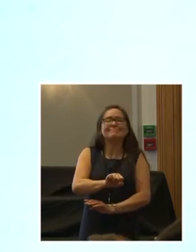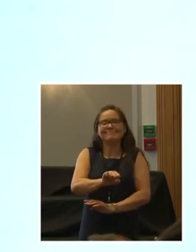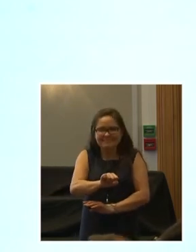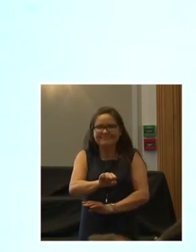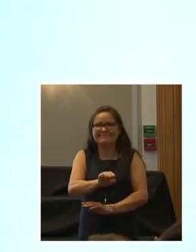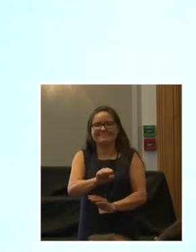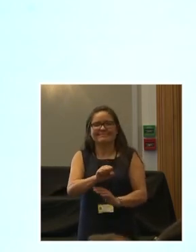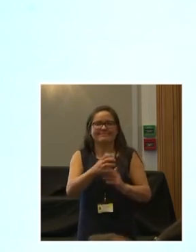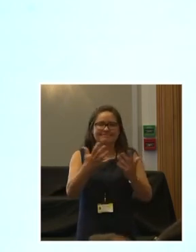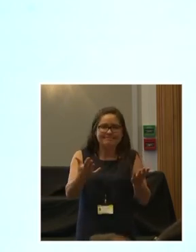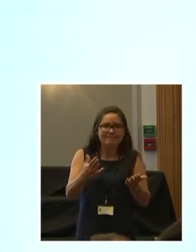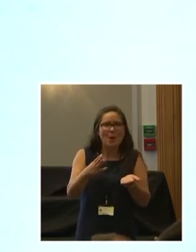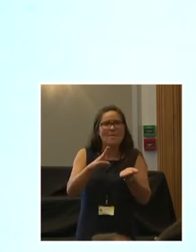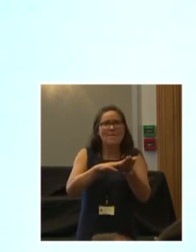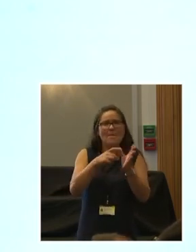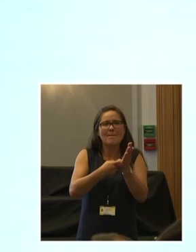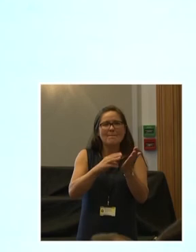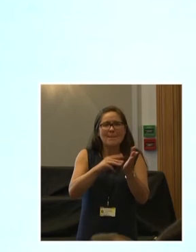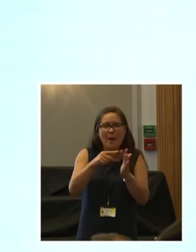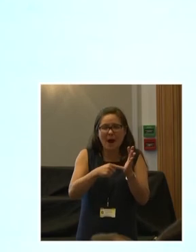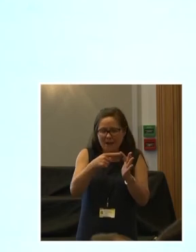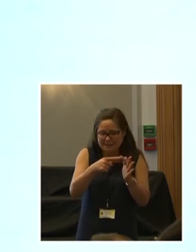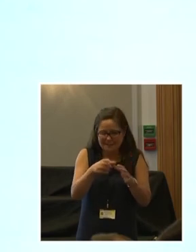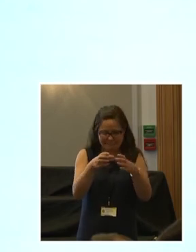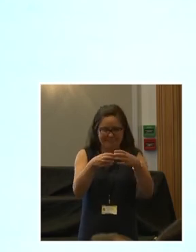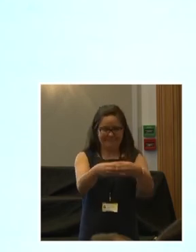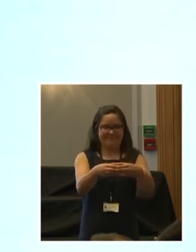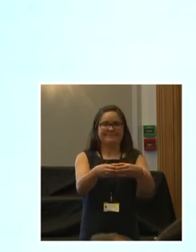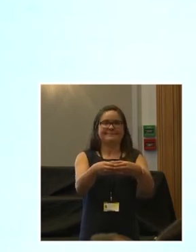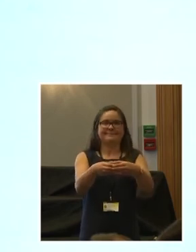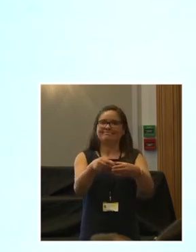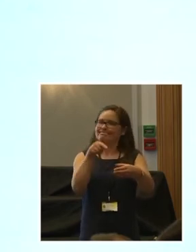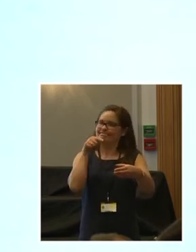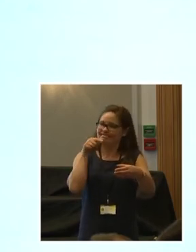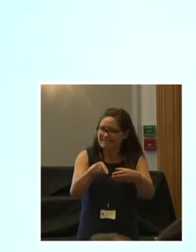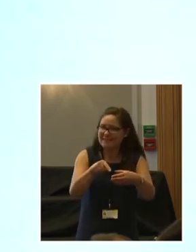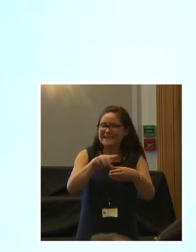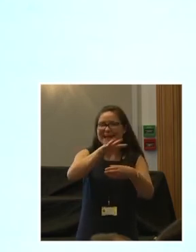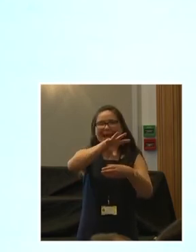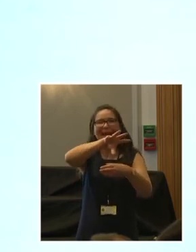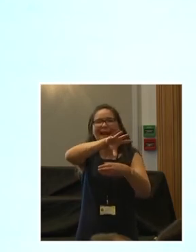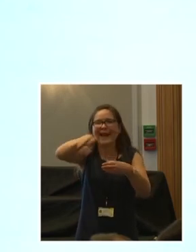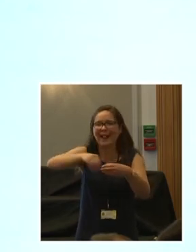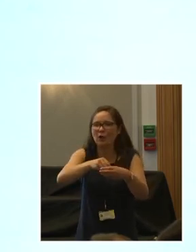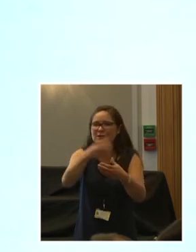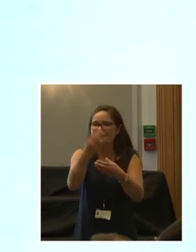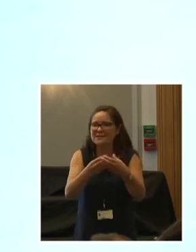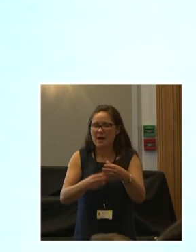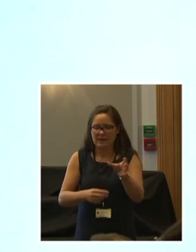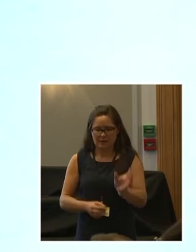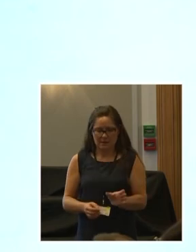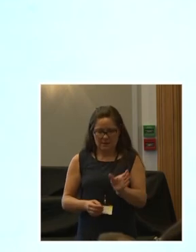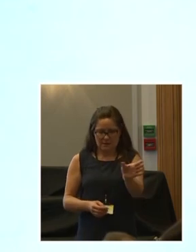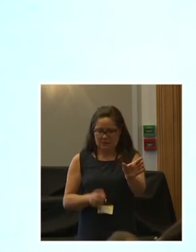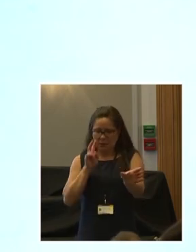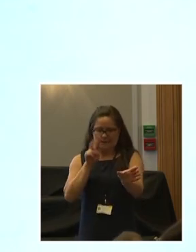that's because the Marmite jar, I think, is an excellent example of really inclusive design, that as soon as you touch it, you recognize